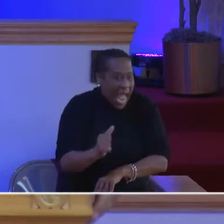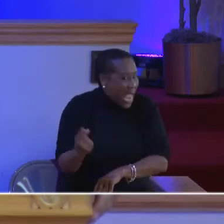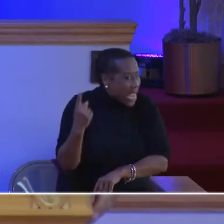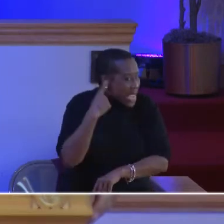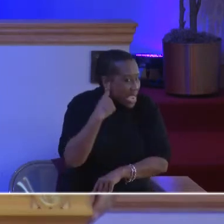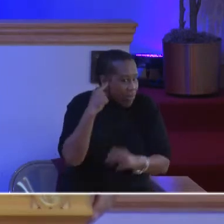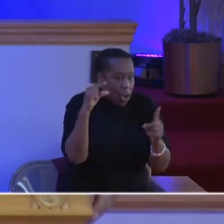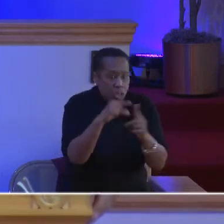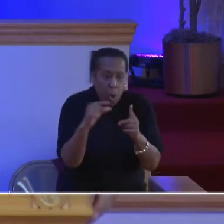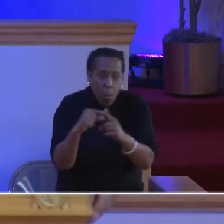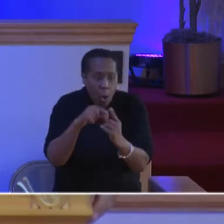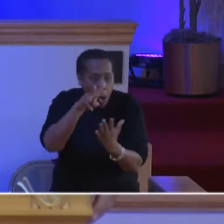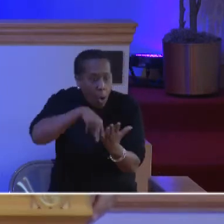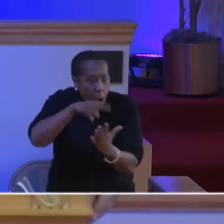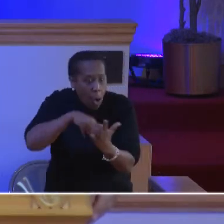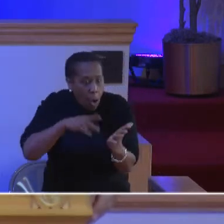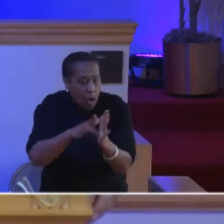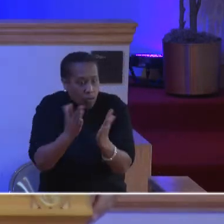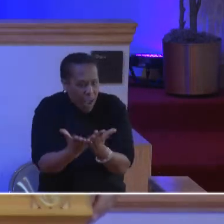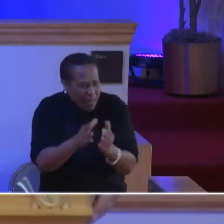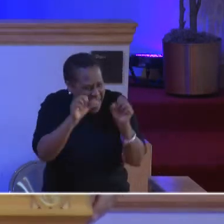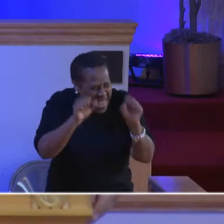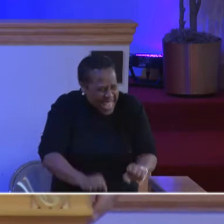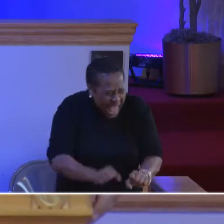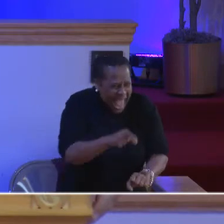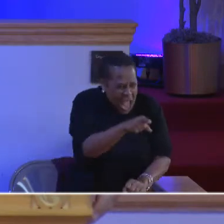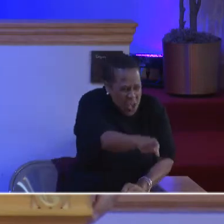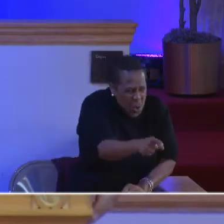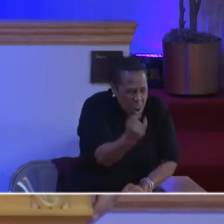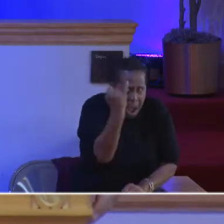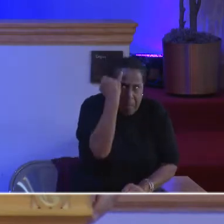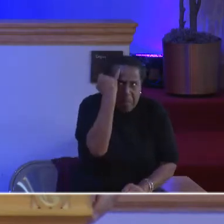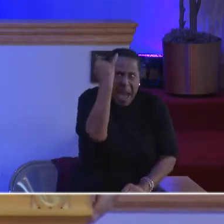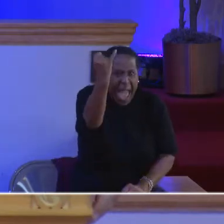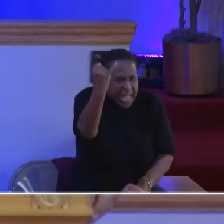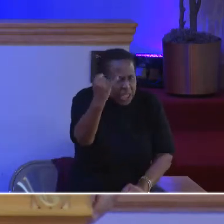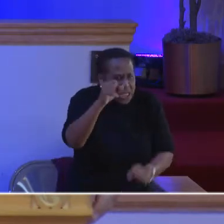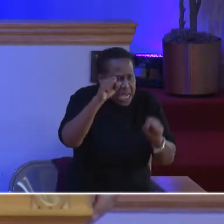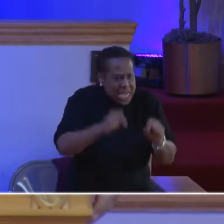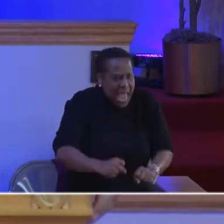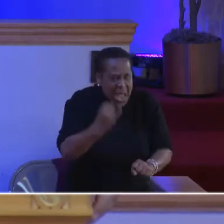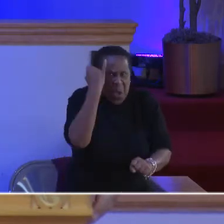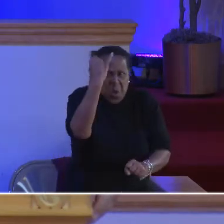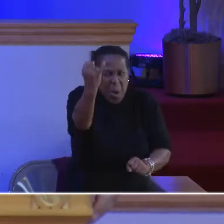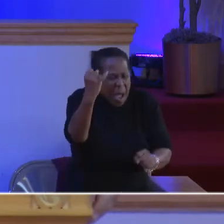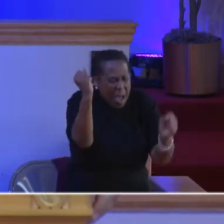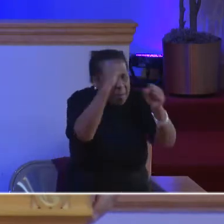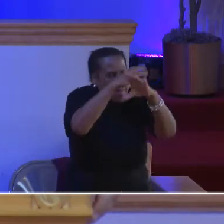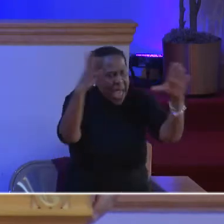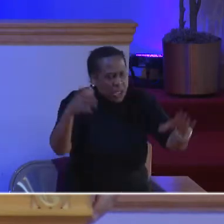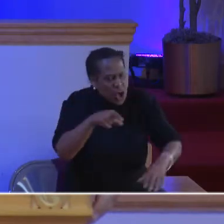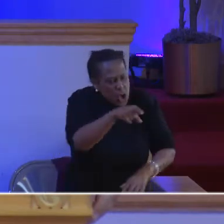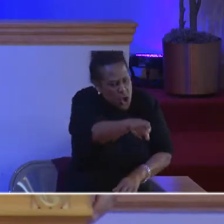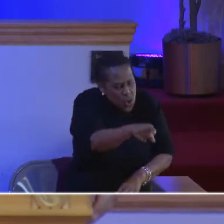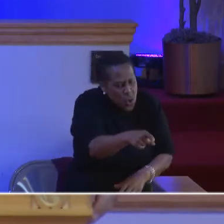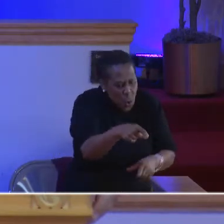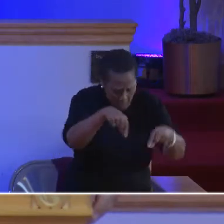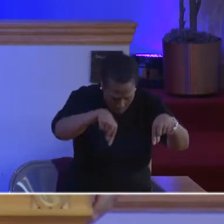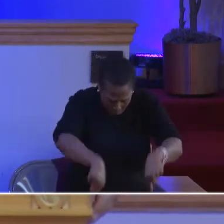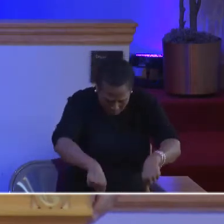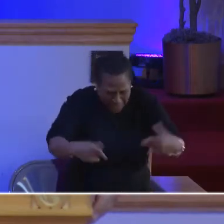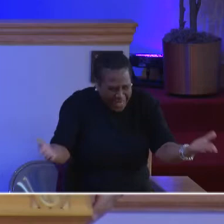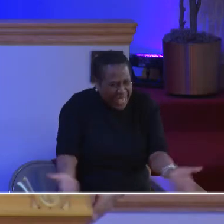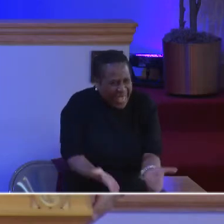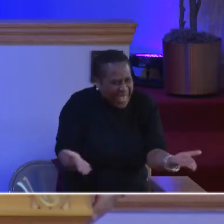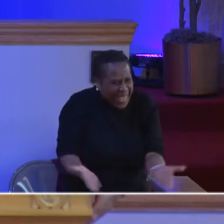word read? Can you even envision, or is it even fathomable, that you would be in the